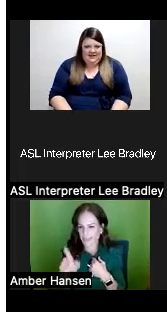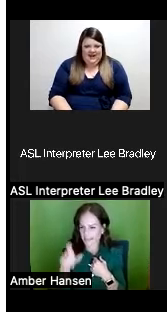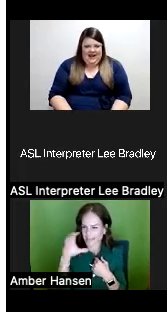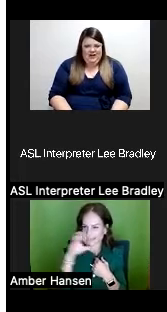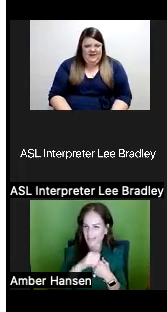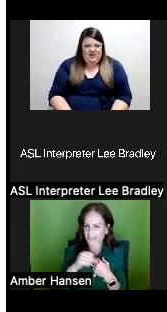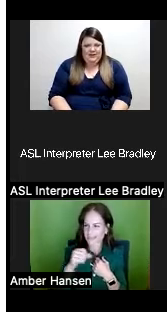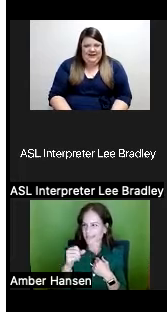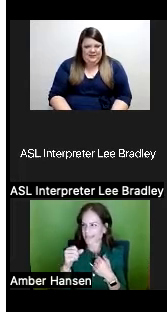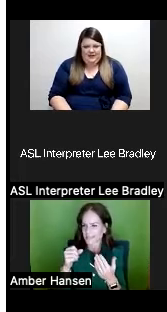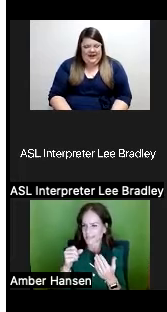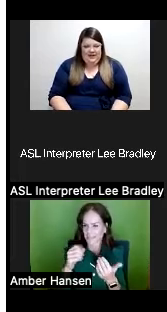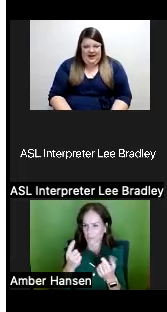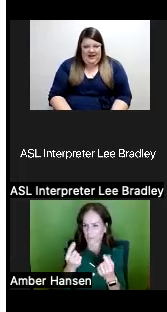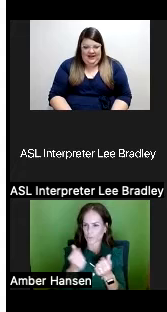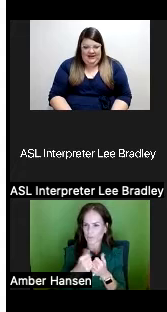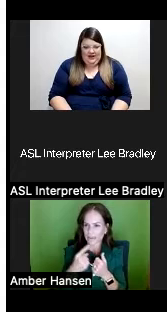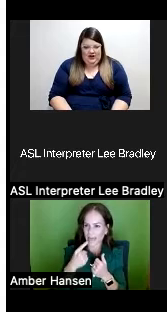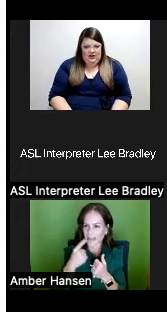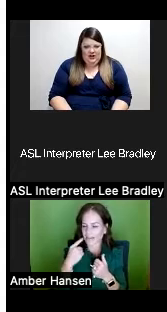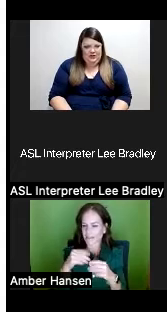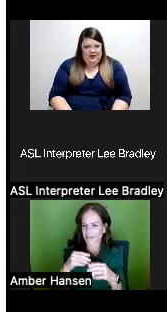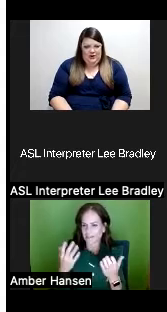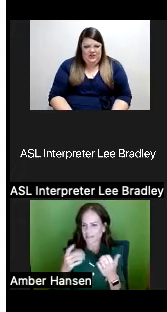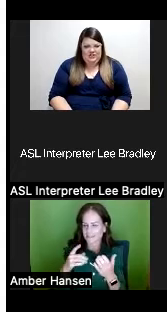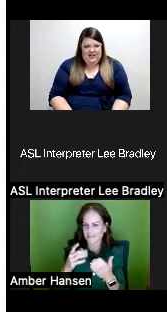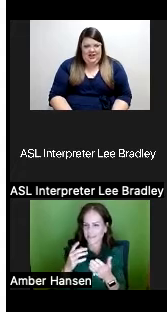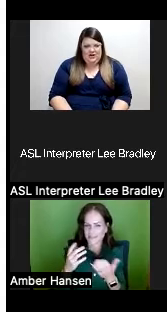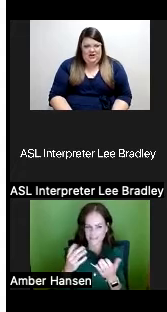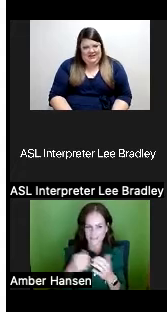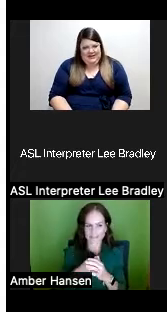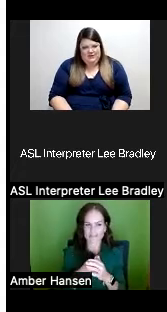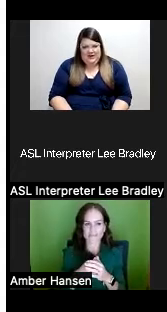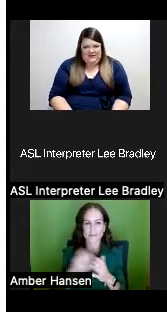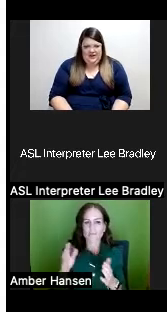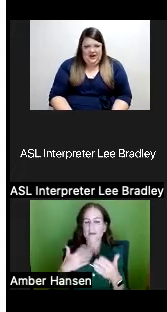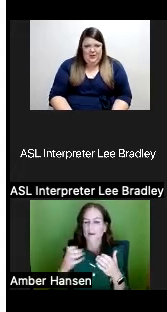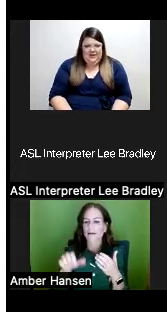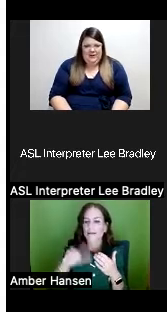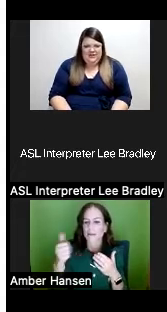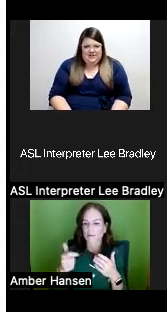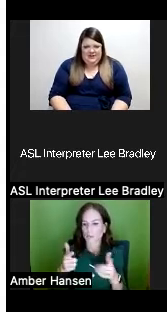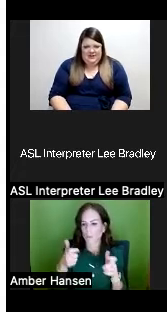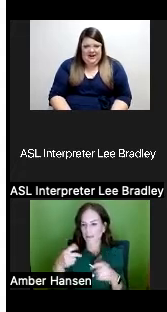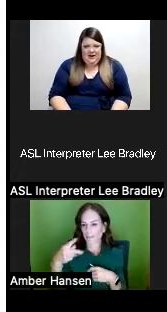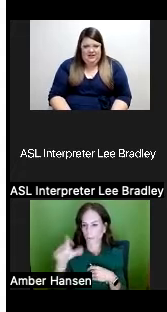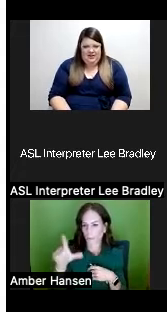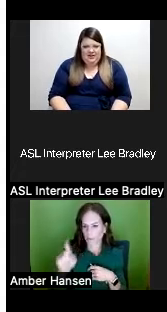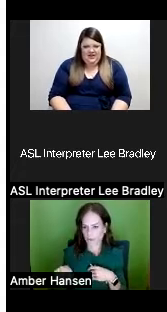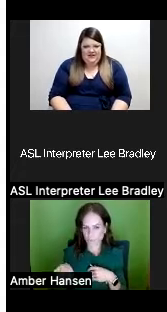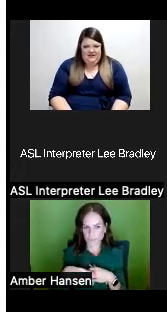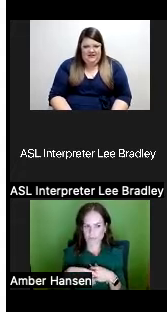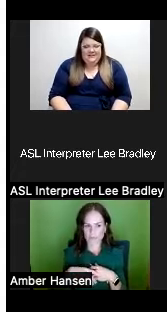see. And you're having to read lips, you can't hear anything. And you're learning a new language, trying to read lips, trying to figure out what language they're speaking and how to